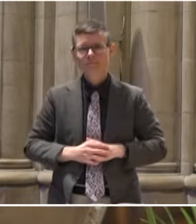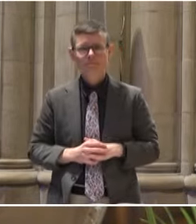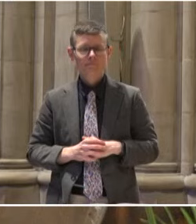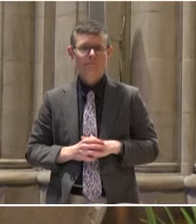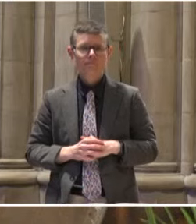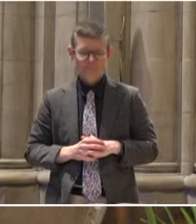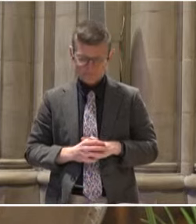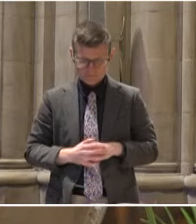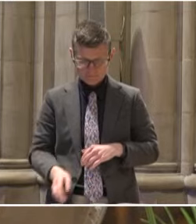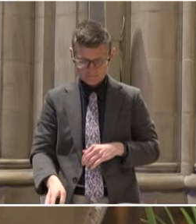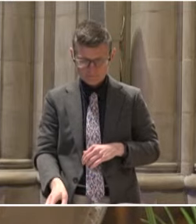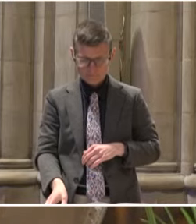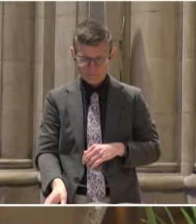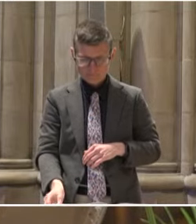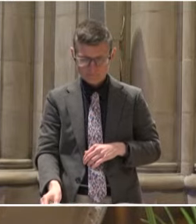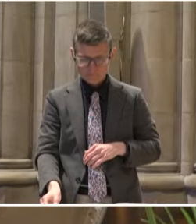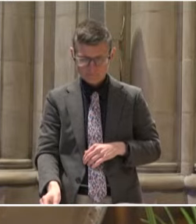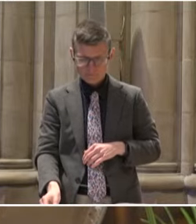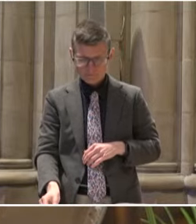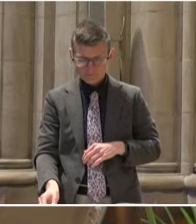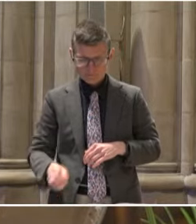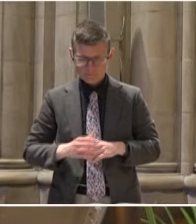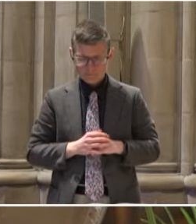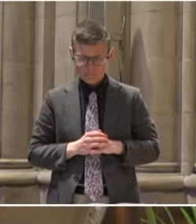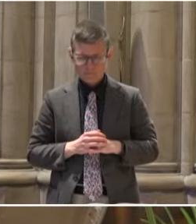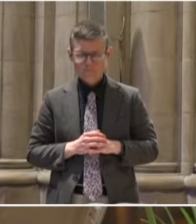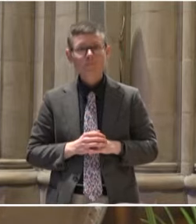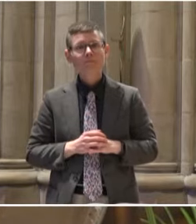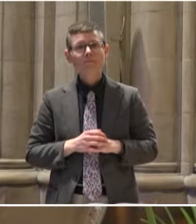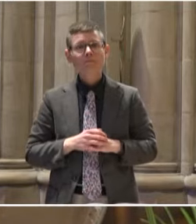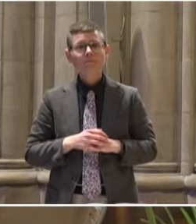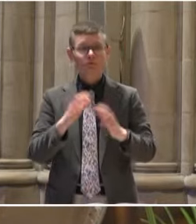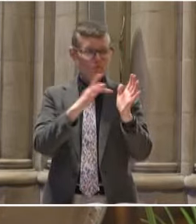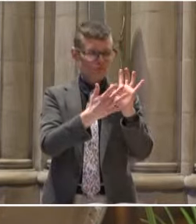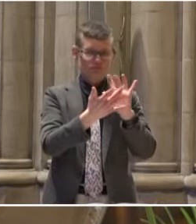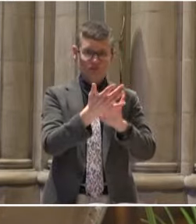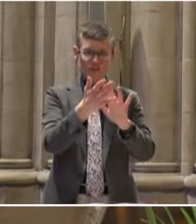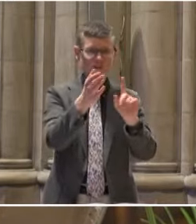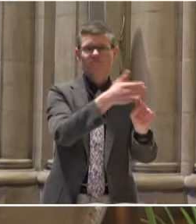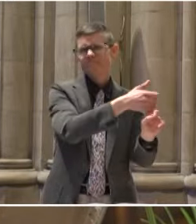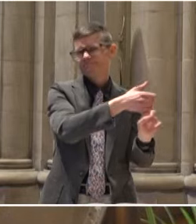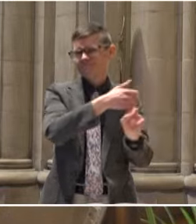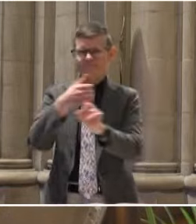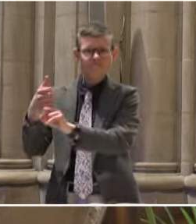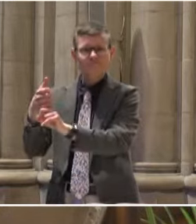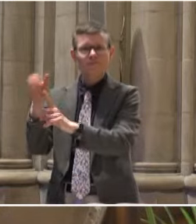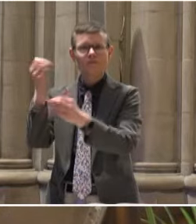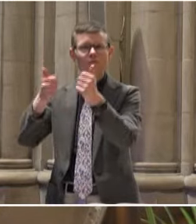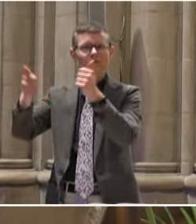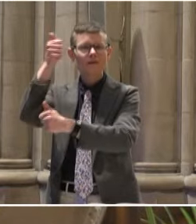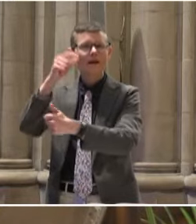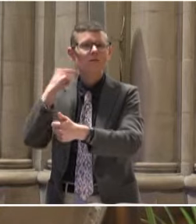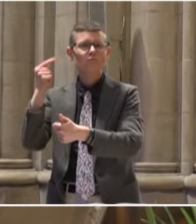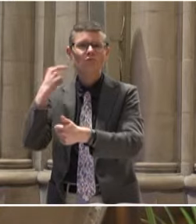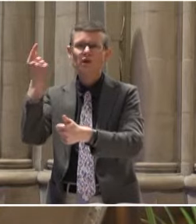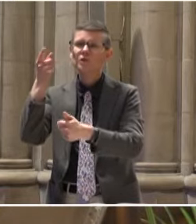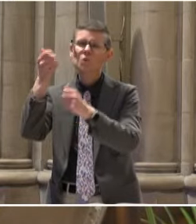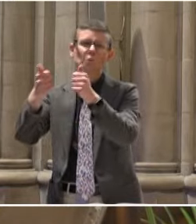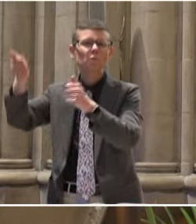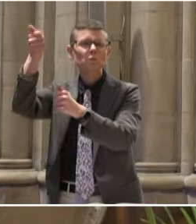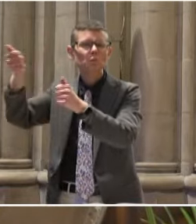They took Jesus to the high priest and all the chief priests, the elders, and